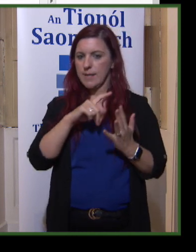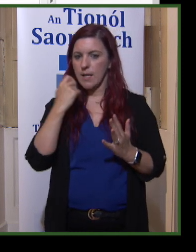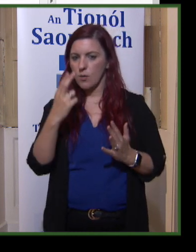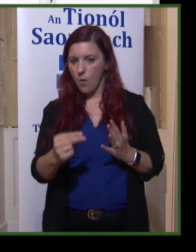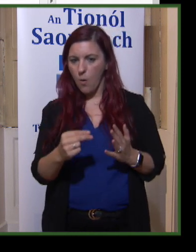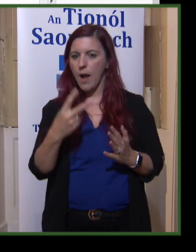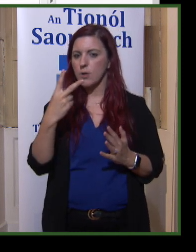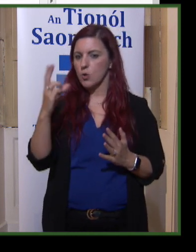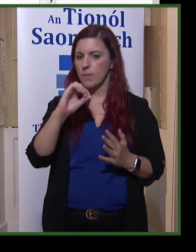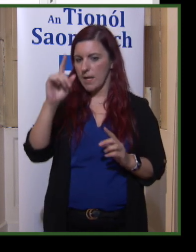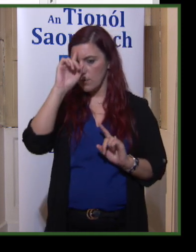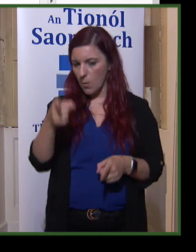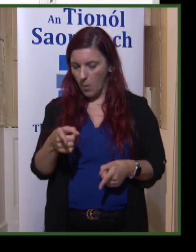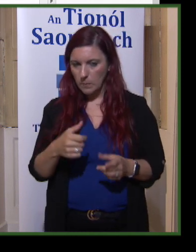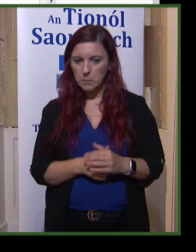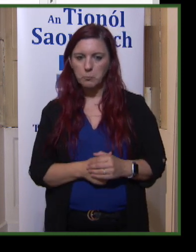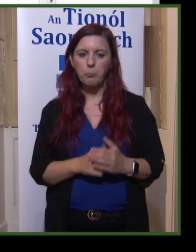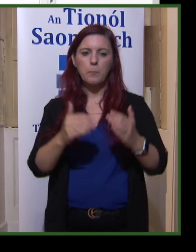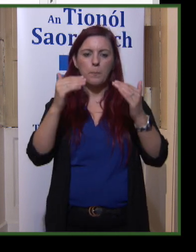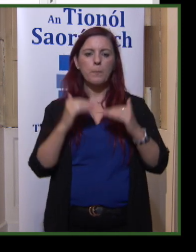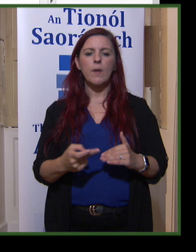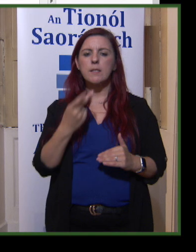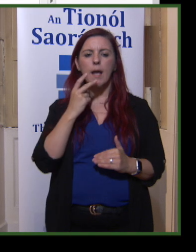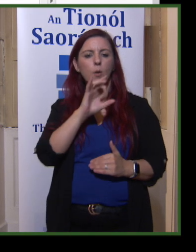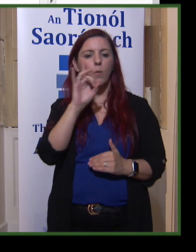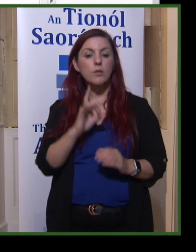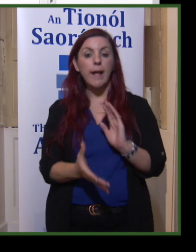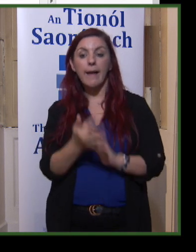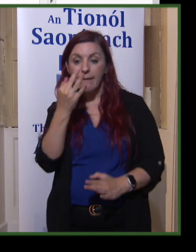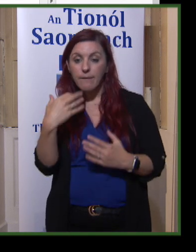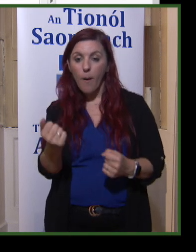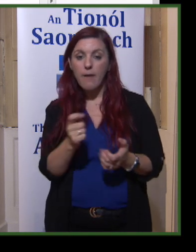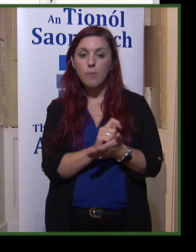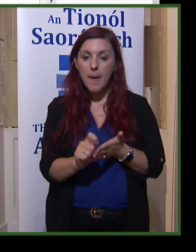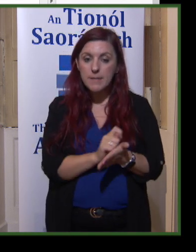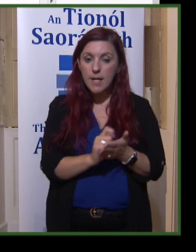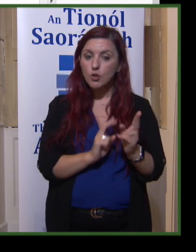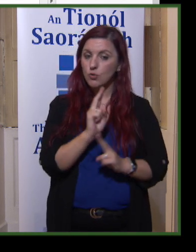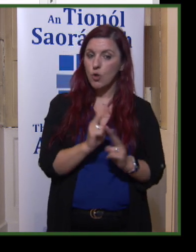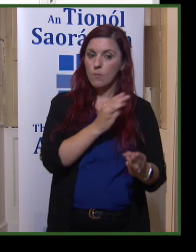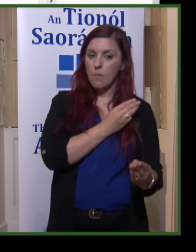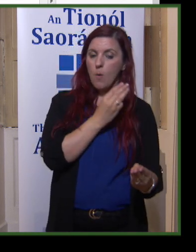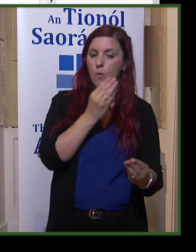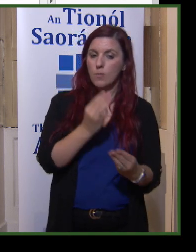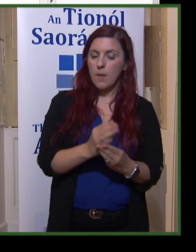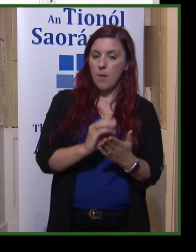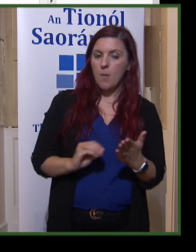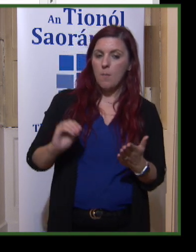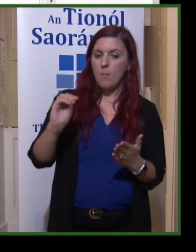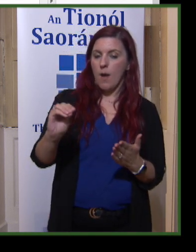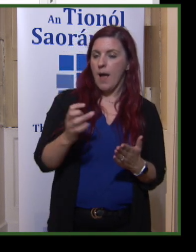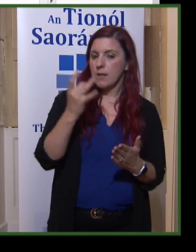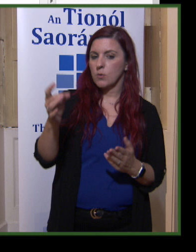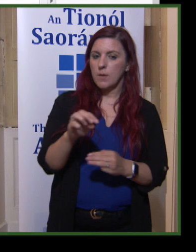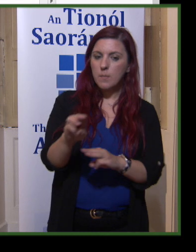2% said I don't know. The second question was, if there is a plebiscite, should the proposal to be put to the people, including